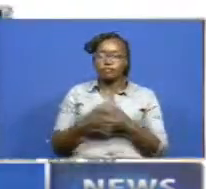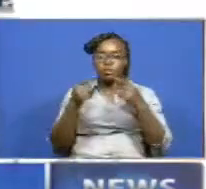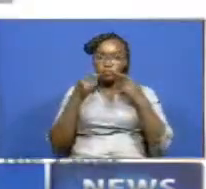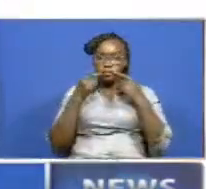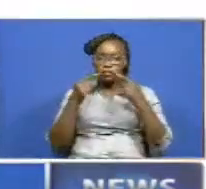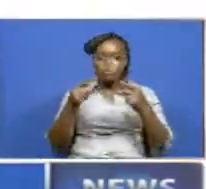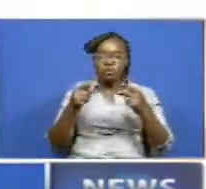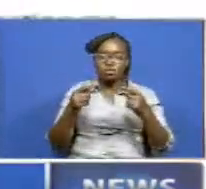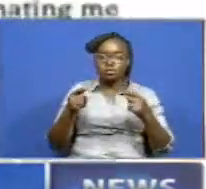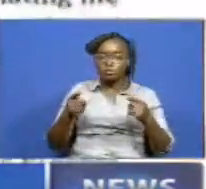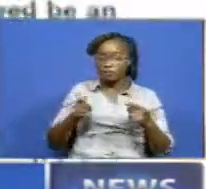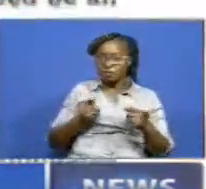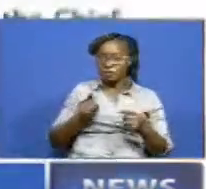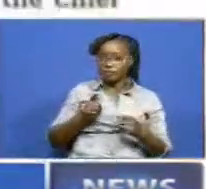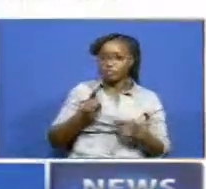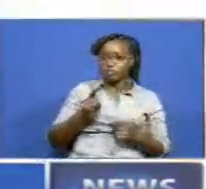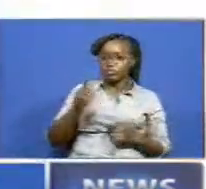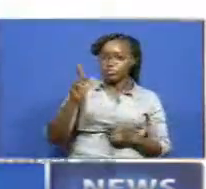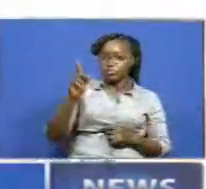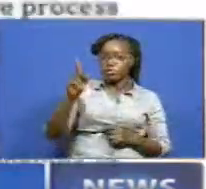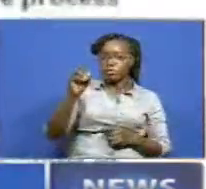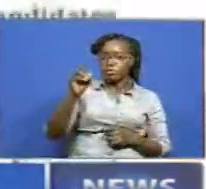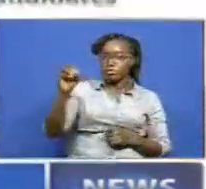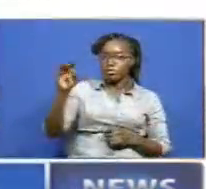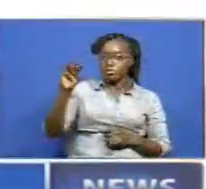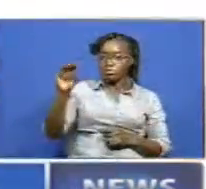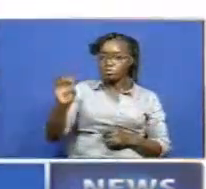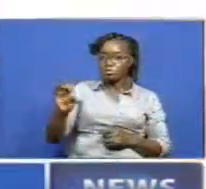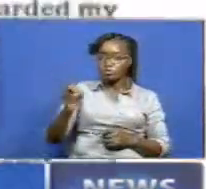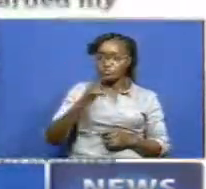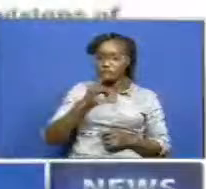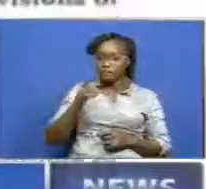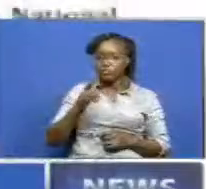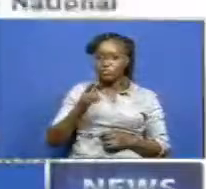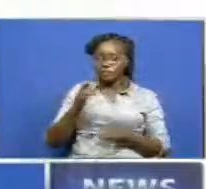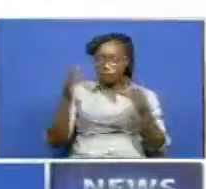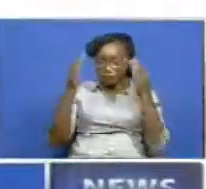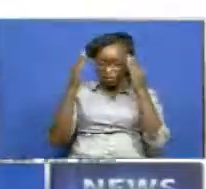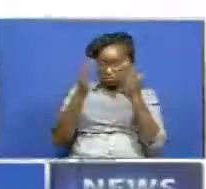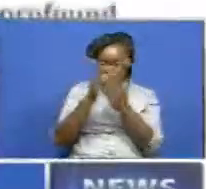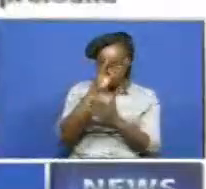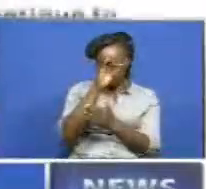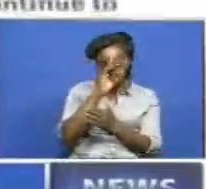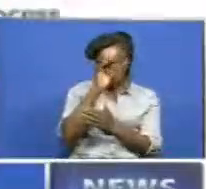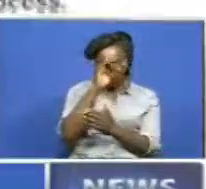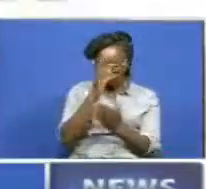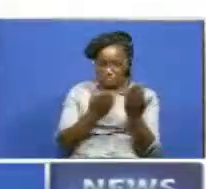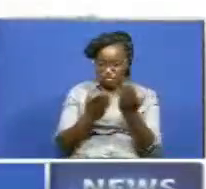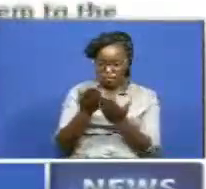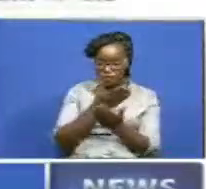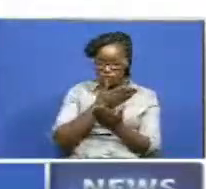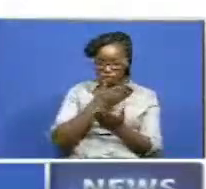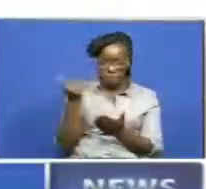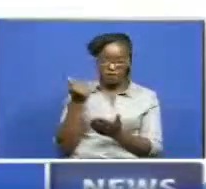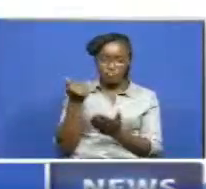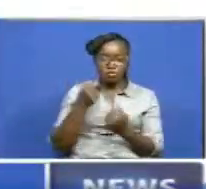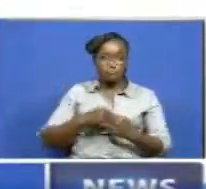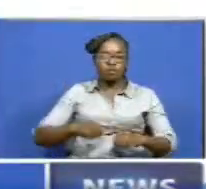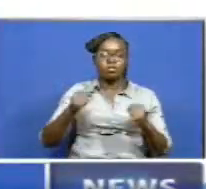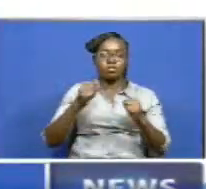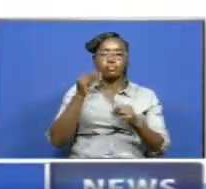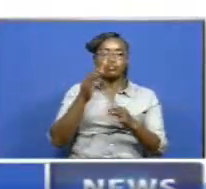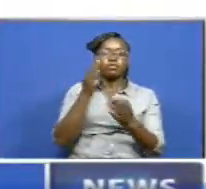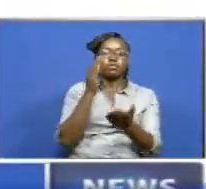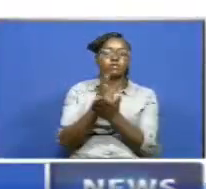coming as Lady Justice Martha Koome assures the country of her unwavering commitment to serve to the best of her abilities if confirmed